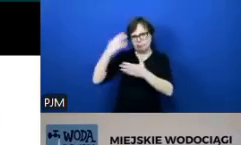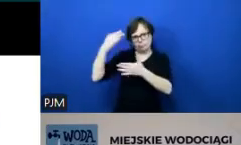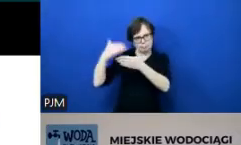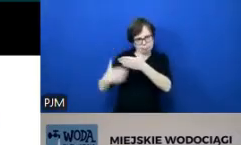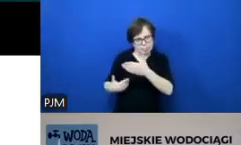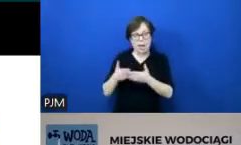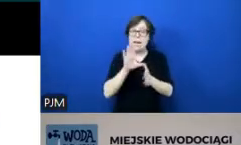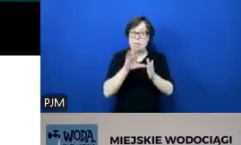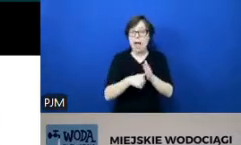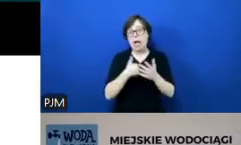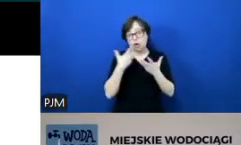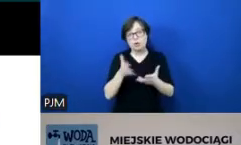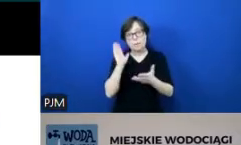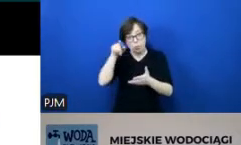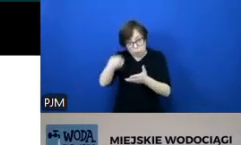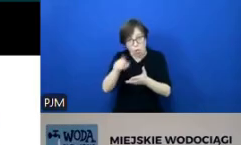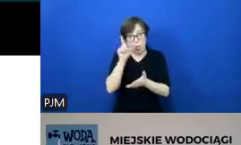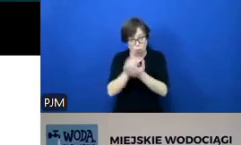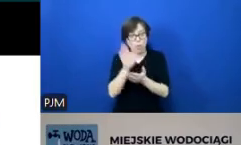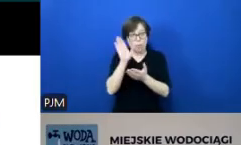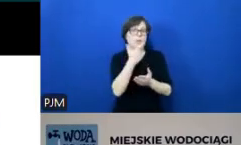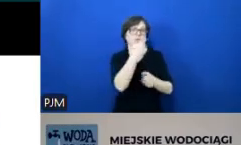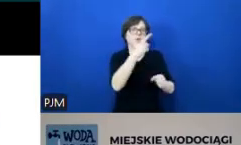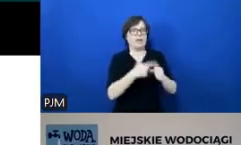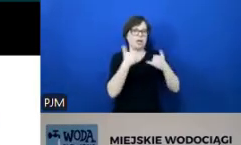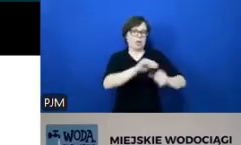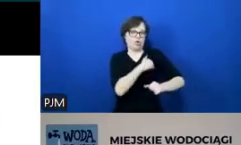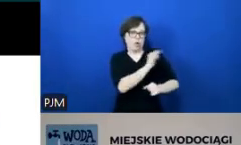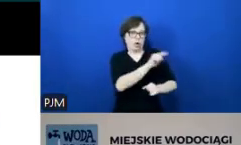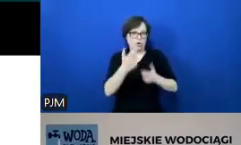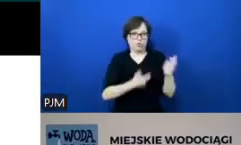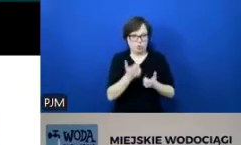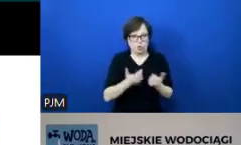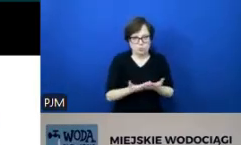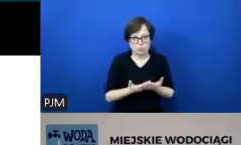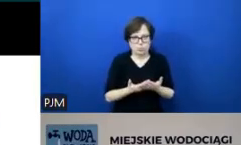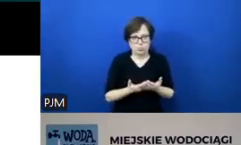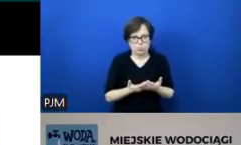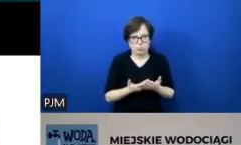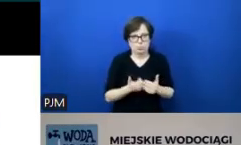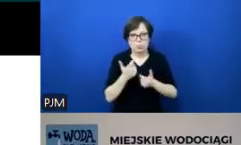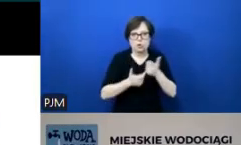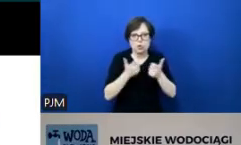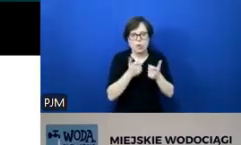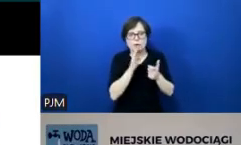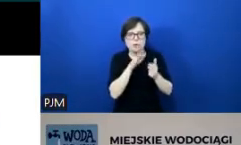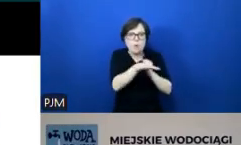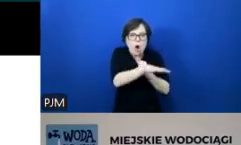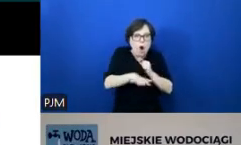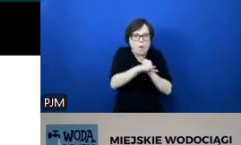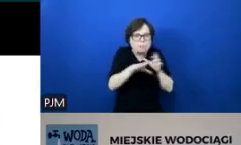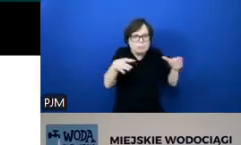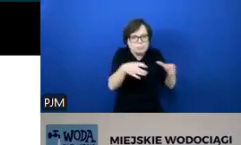tangible example how it works. And the city is working on solutions for 120 schools to create such